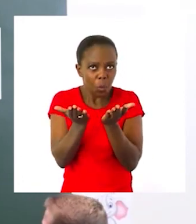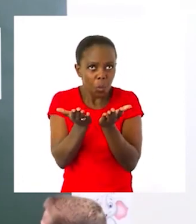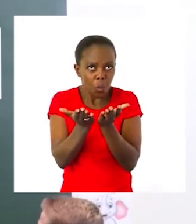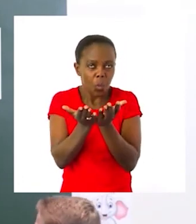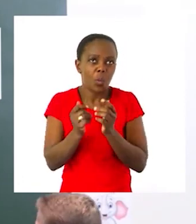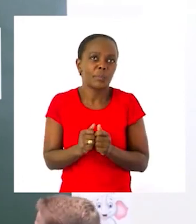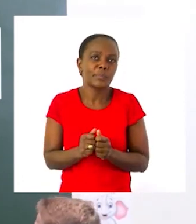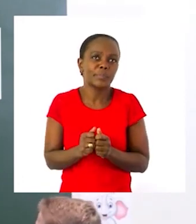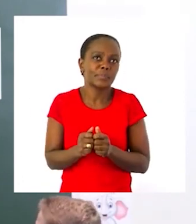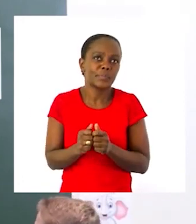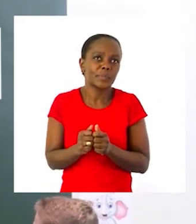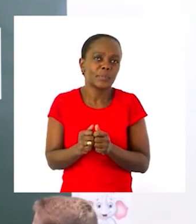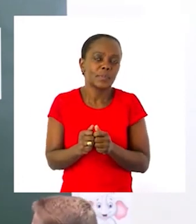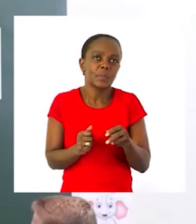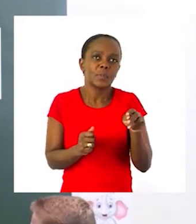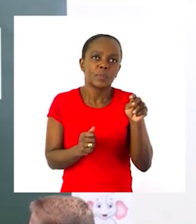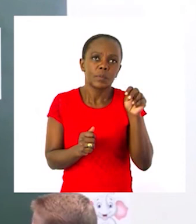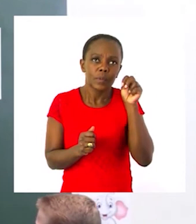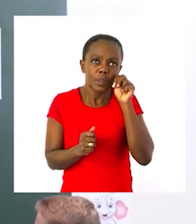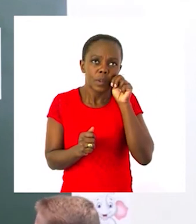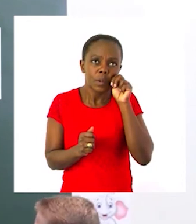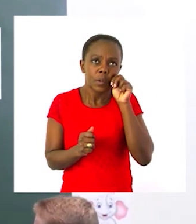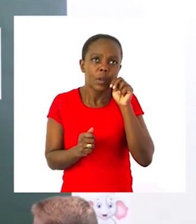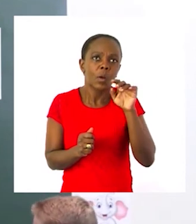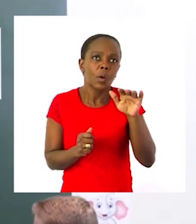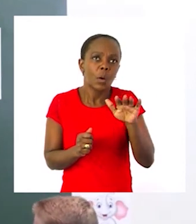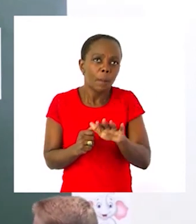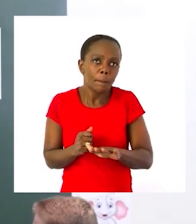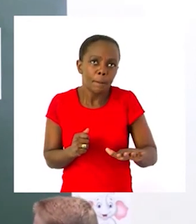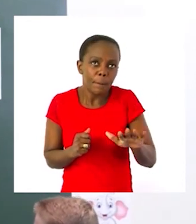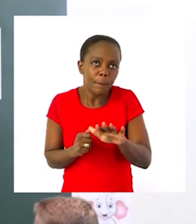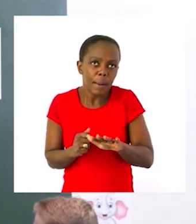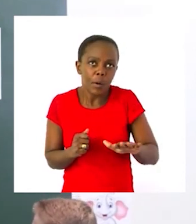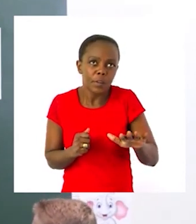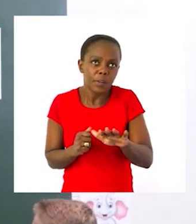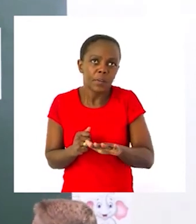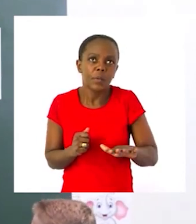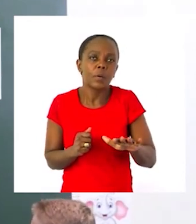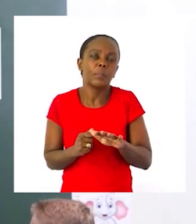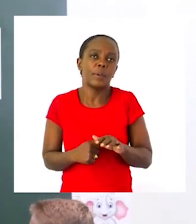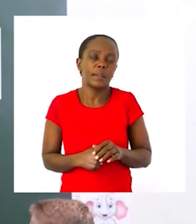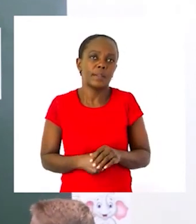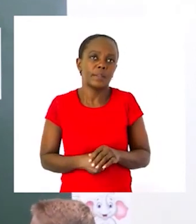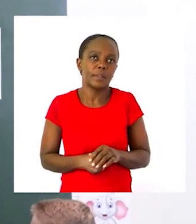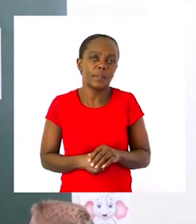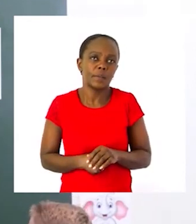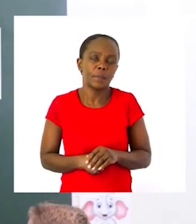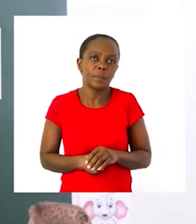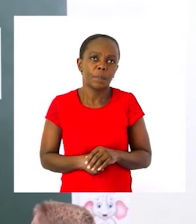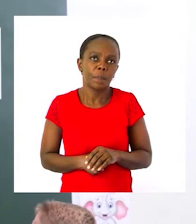Well done. This is an example of a noun name for